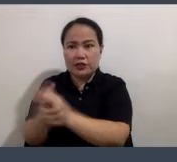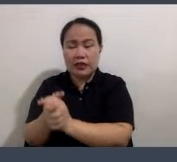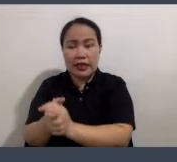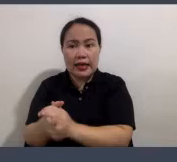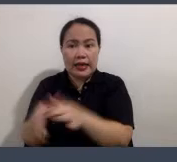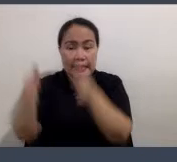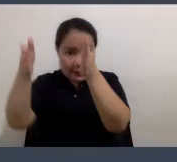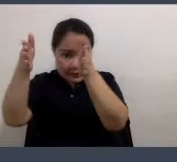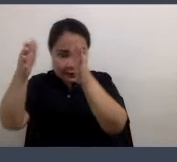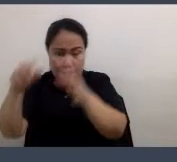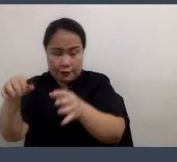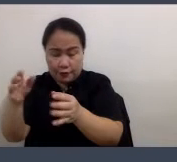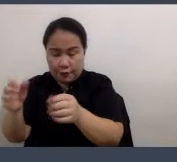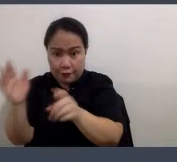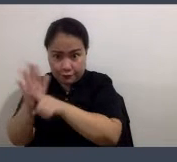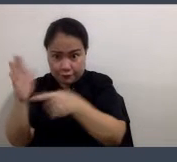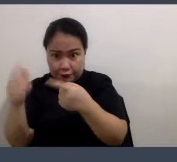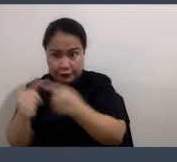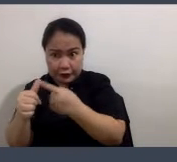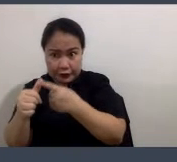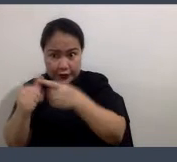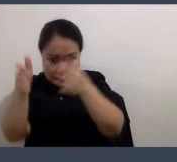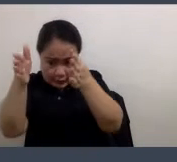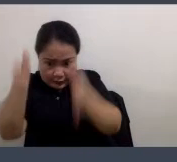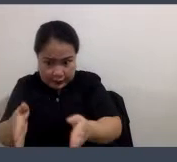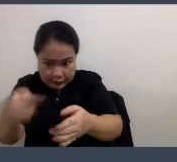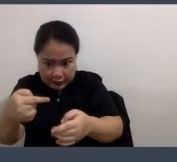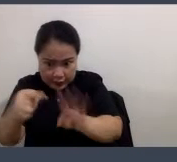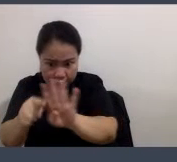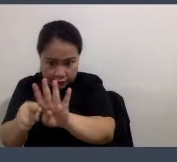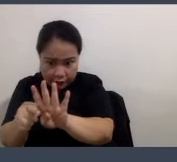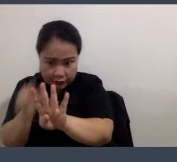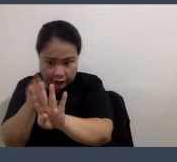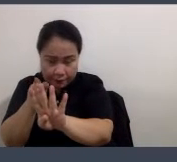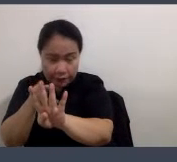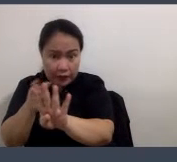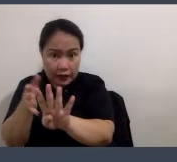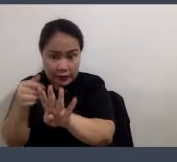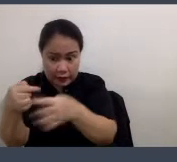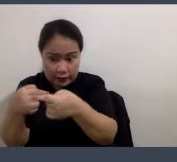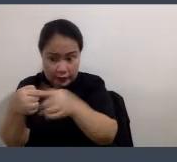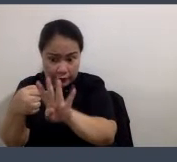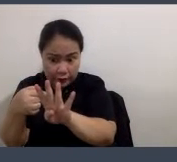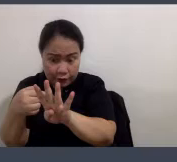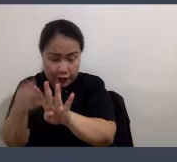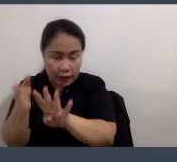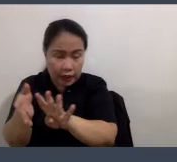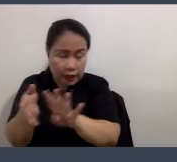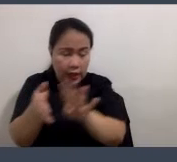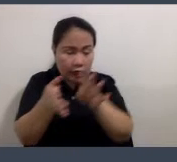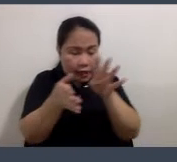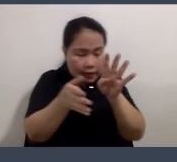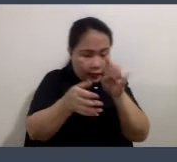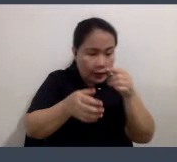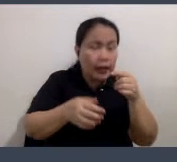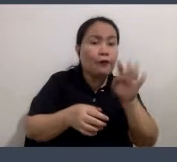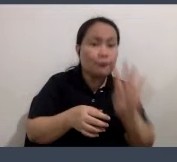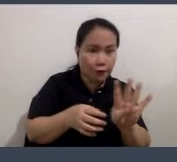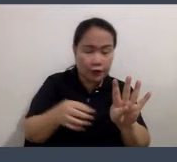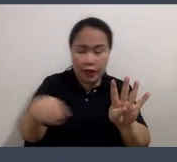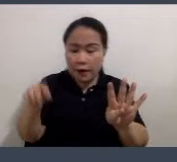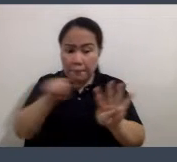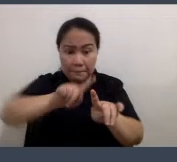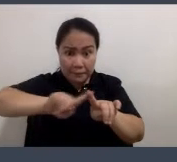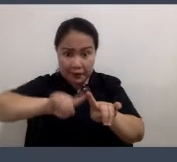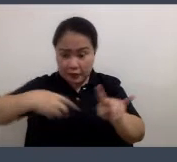of negative 4 is positive 4. Ito yon, okay? But since meron tayong negative na nasa labas